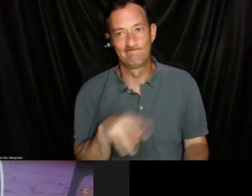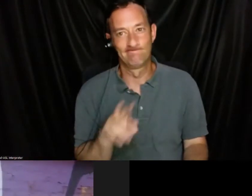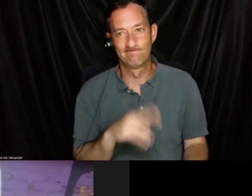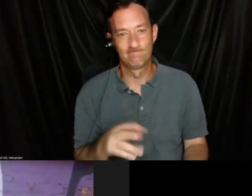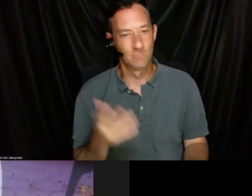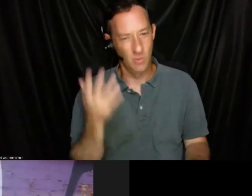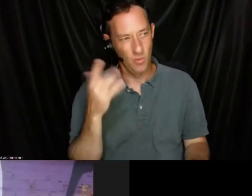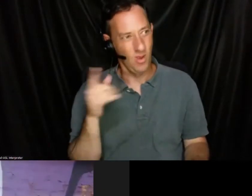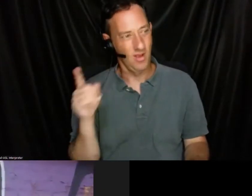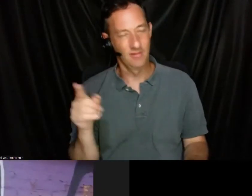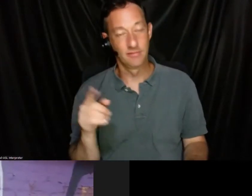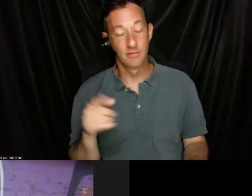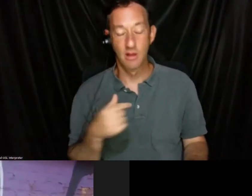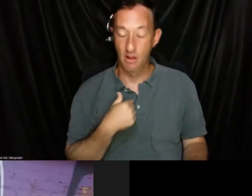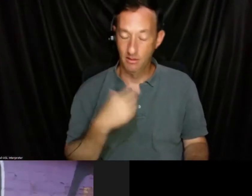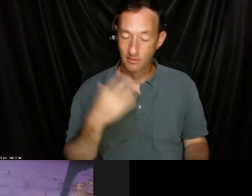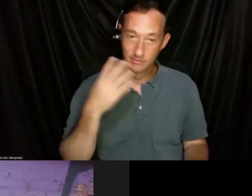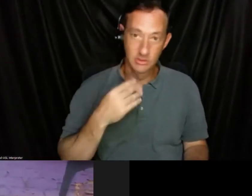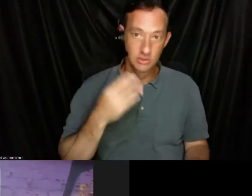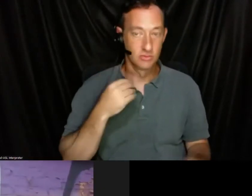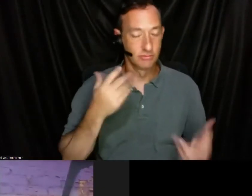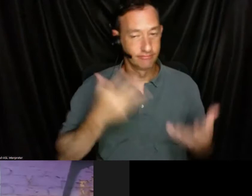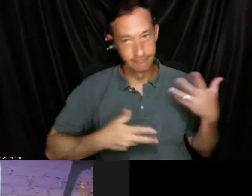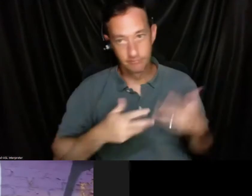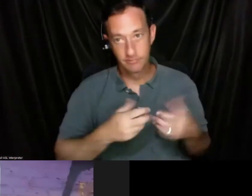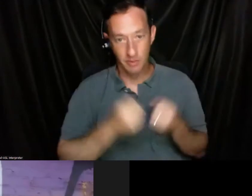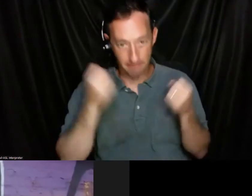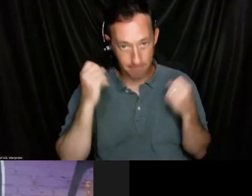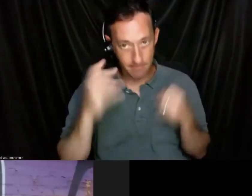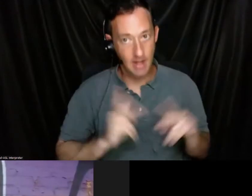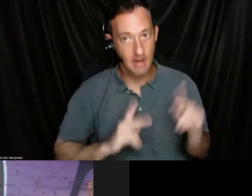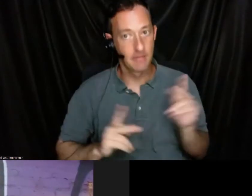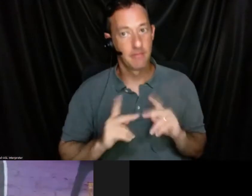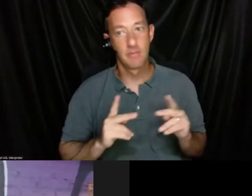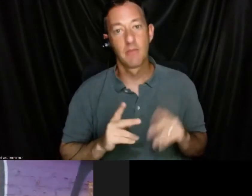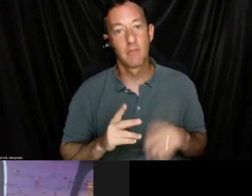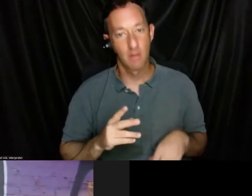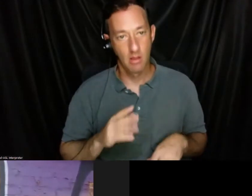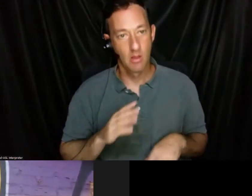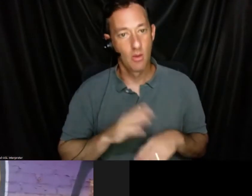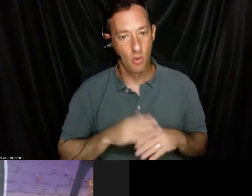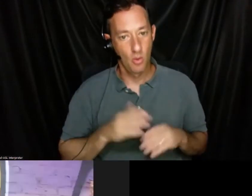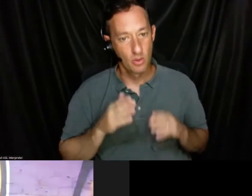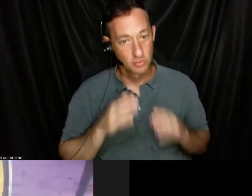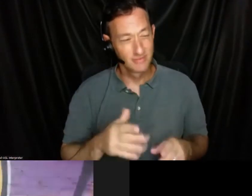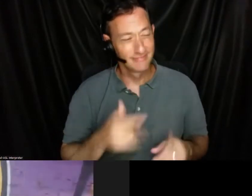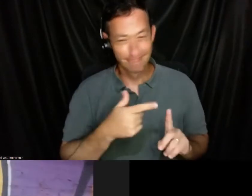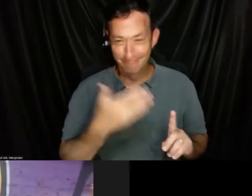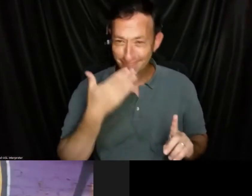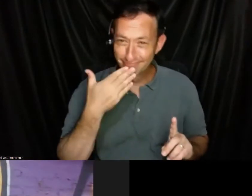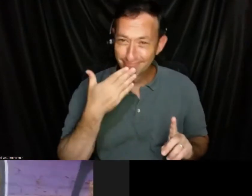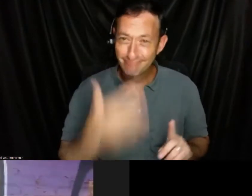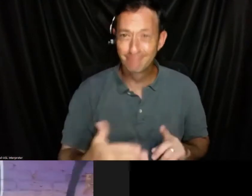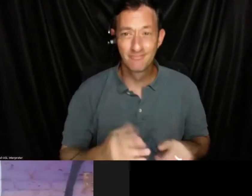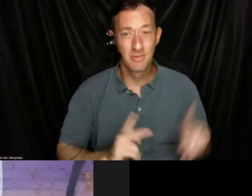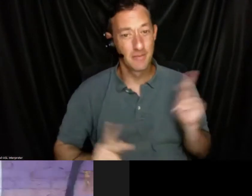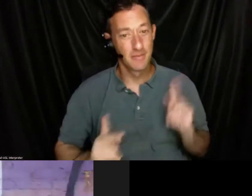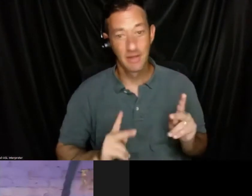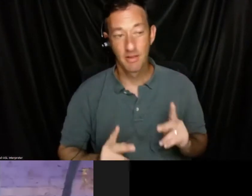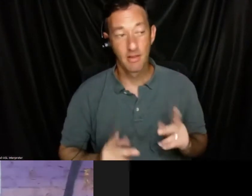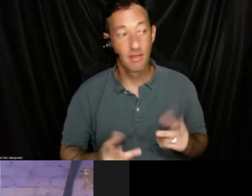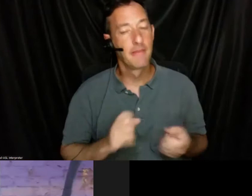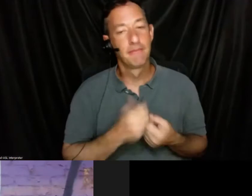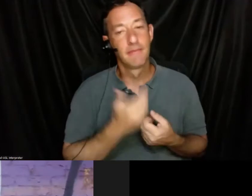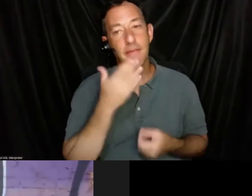be designed. And I've been with a lot of people in these streets that are good people, but they, and made